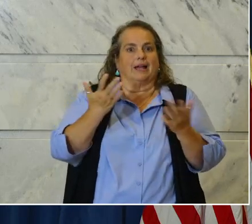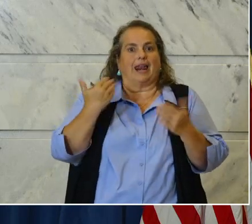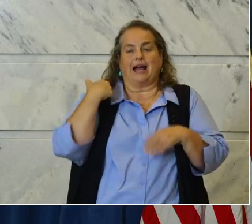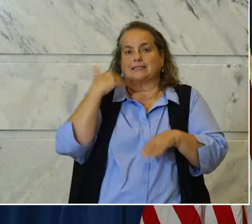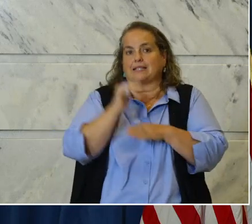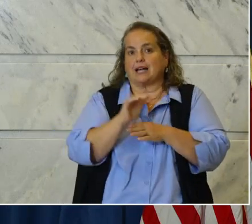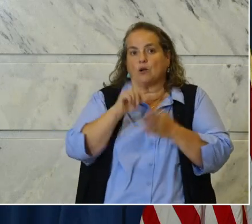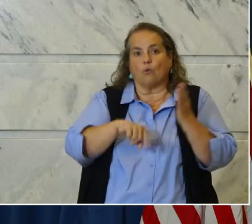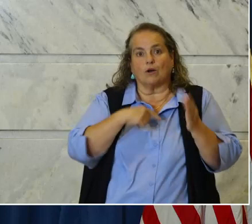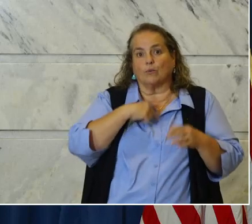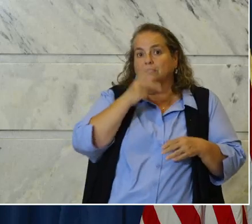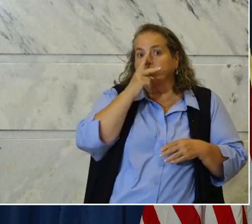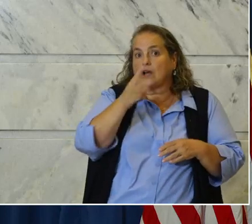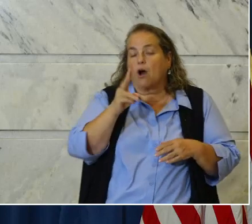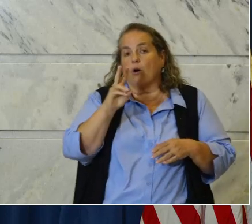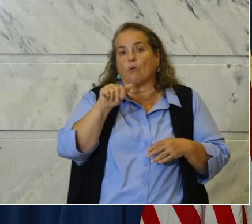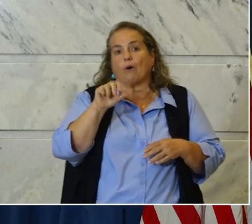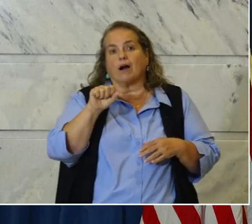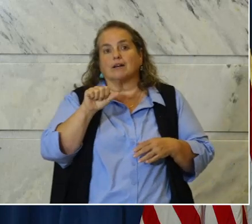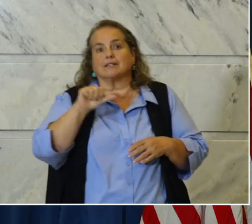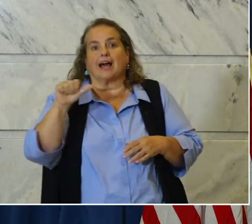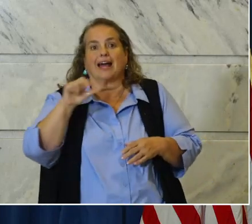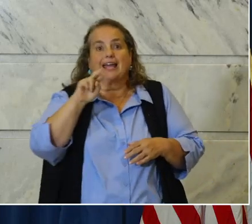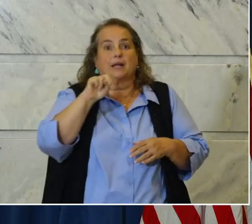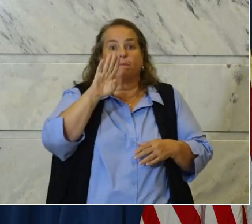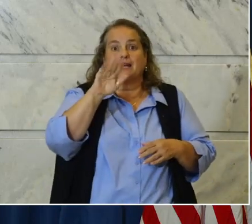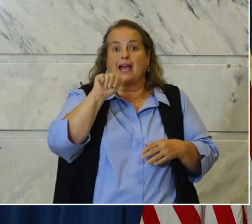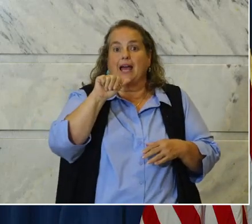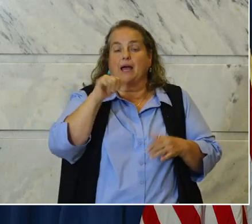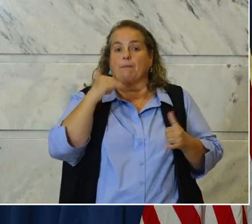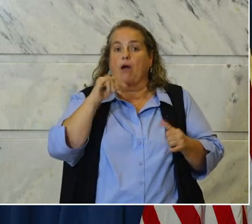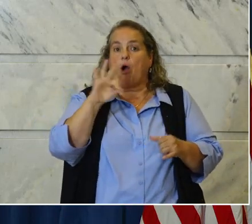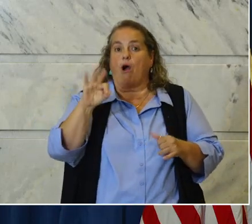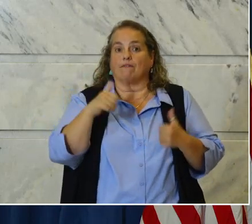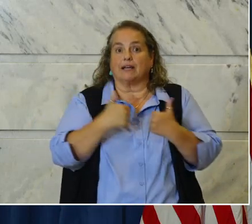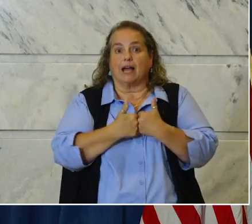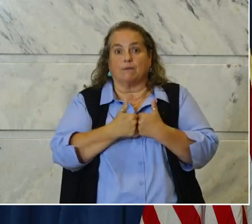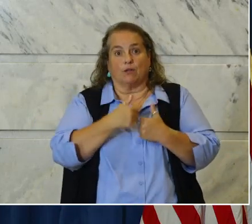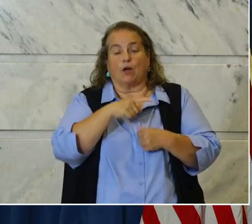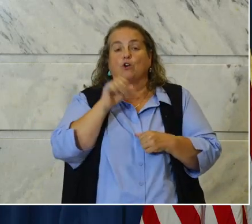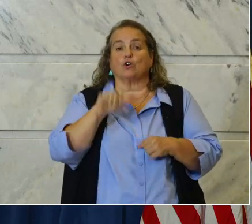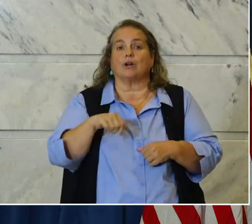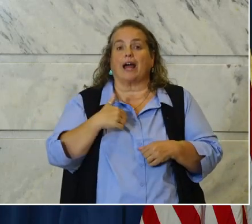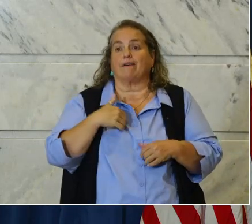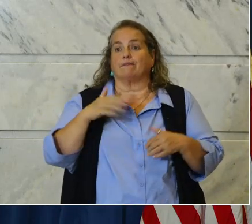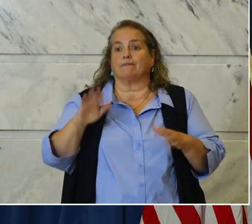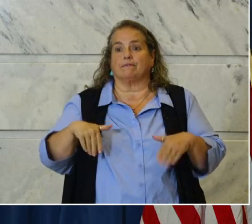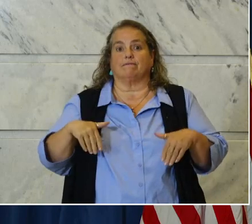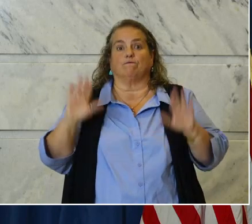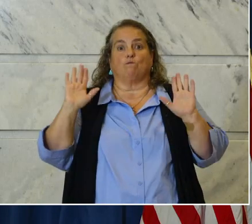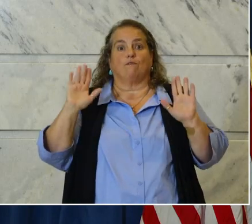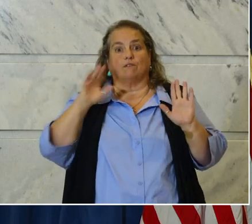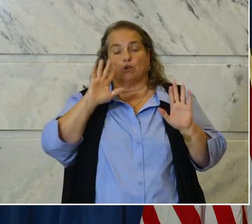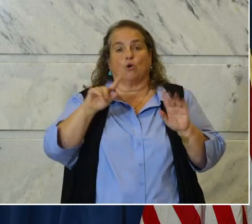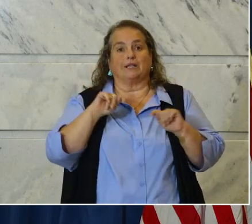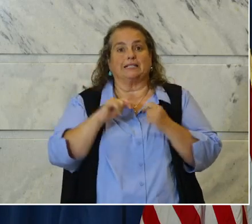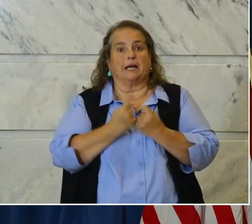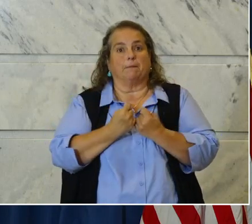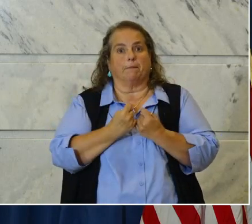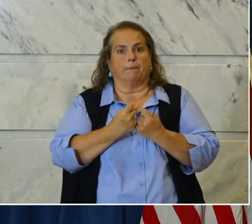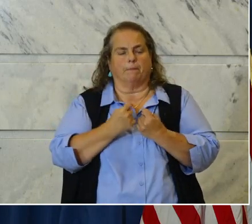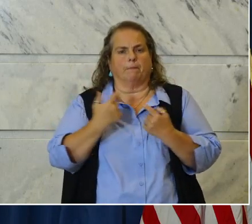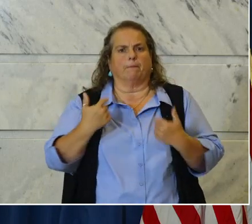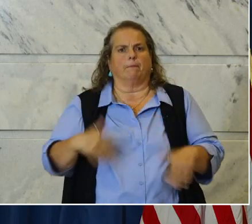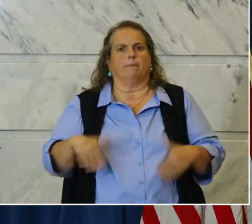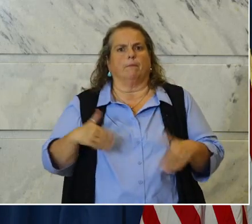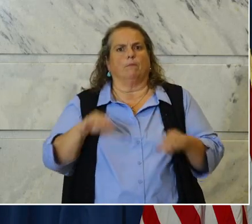saw was a NBA playoff game when they could have forfeited for your team. That's putting a lot